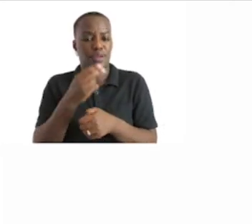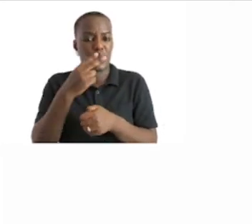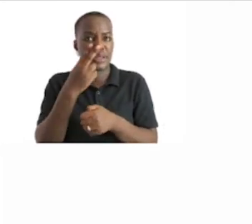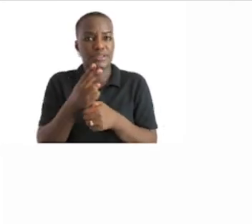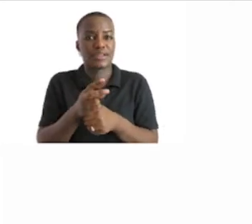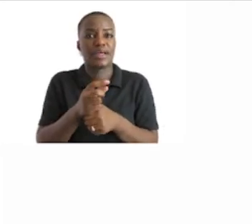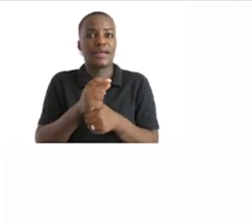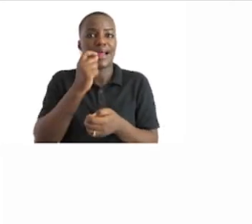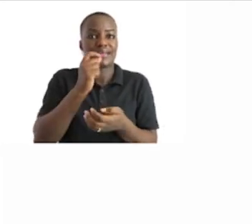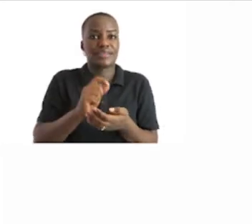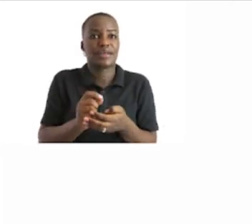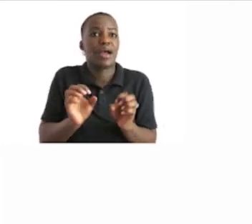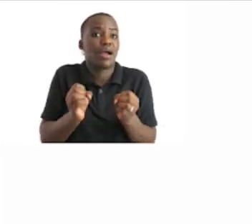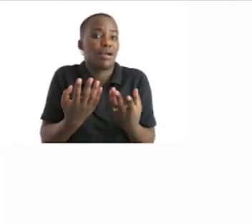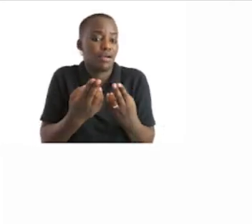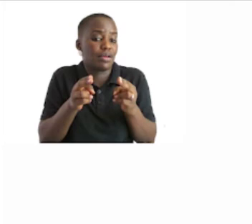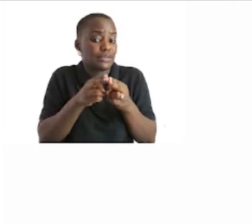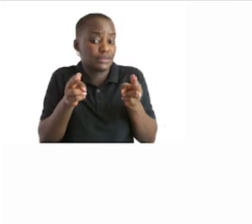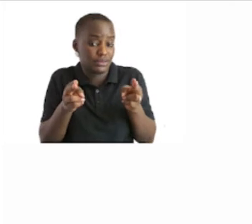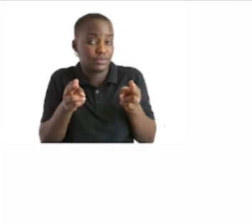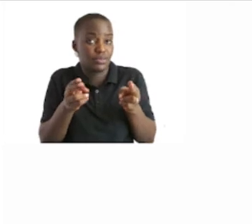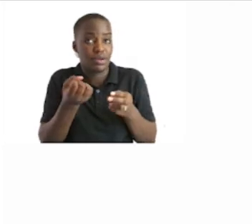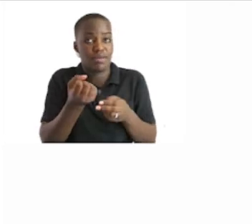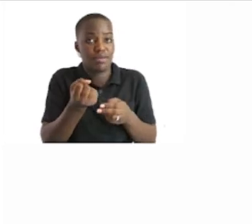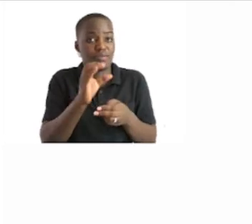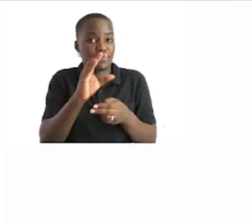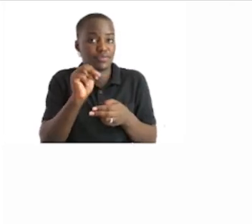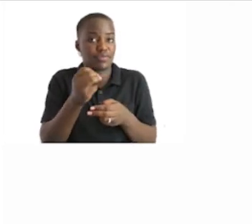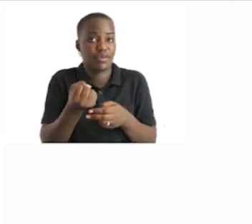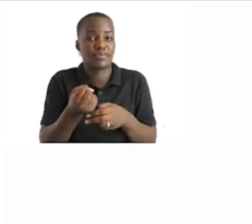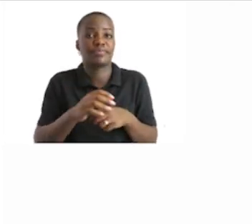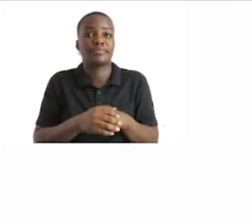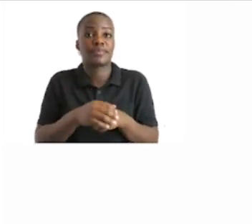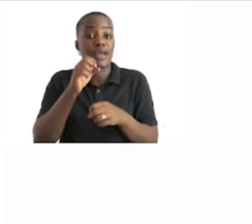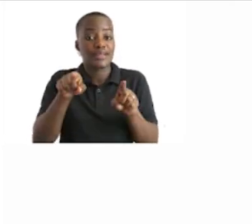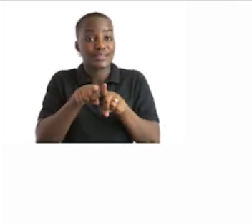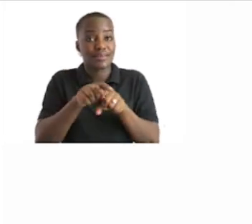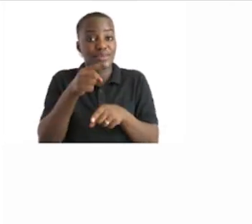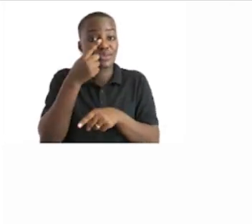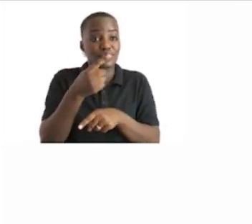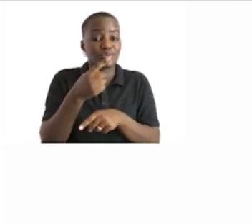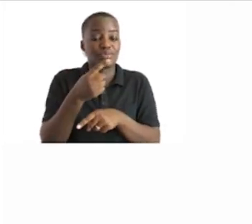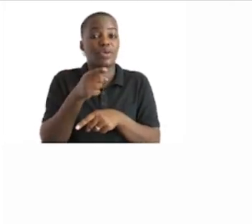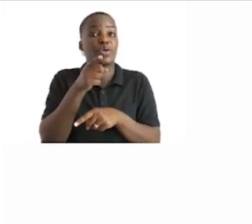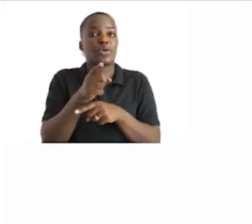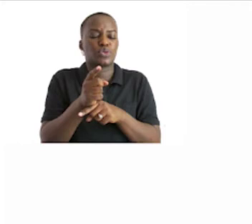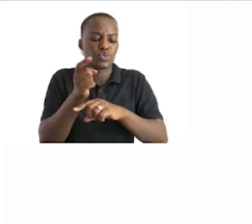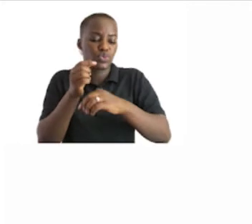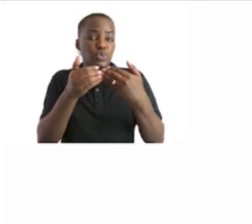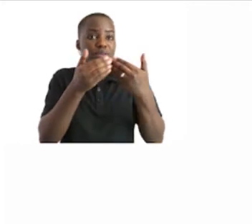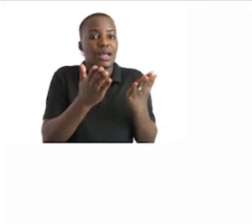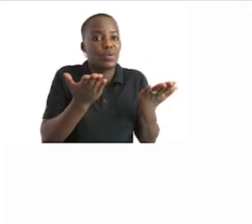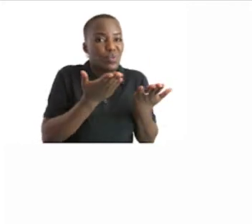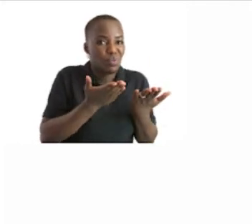see that the pencil has been measured for us. Now, when we are measuring as well, it's important to mark the beginning of